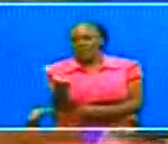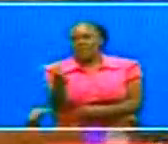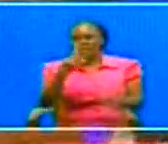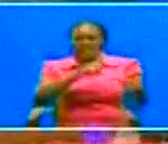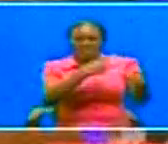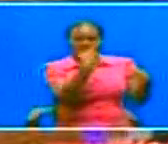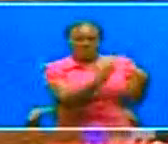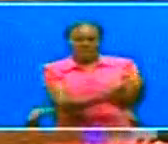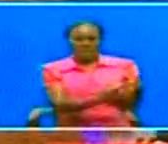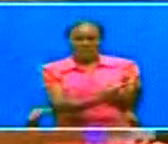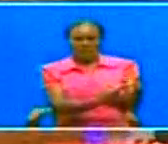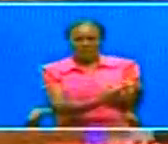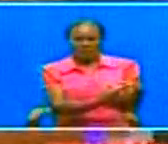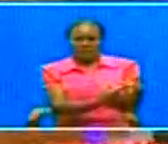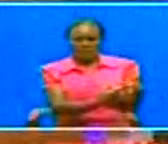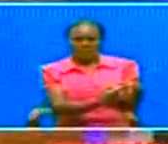then